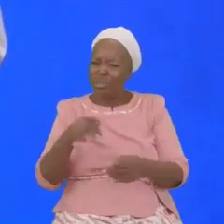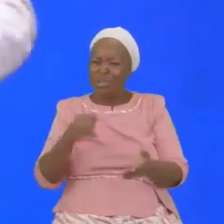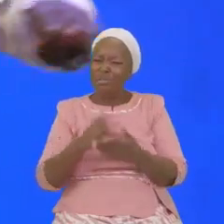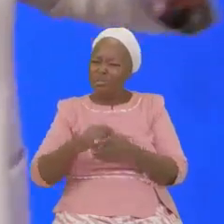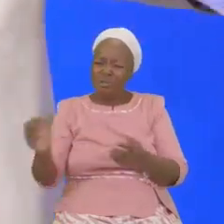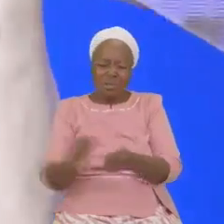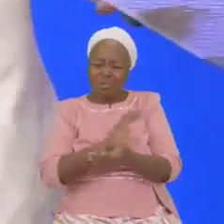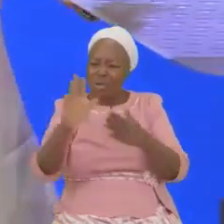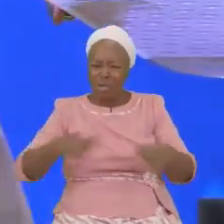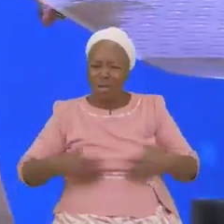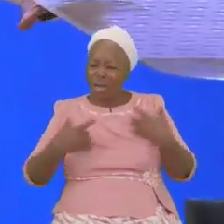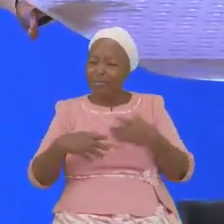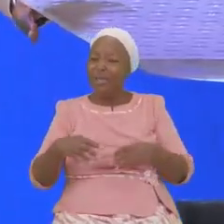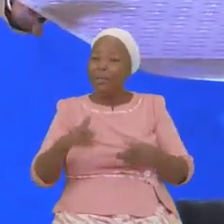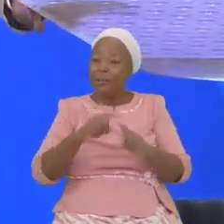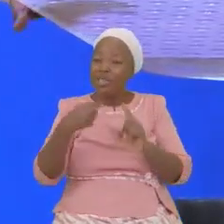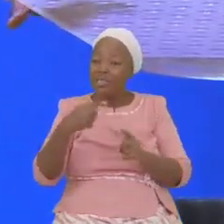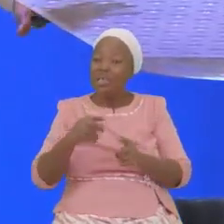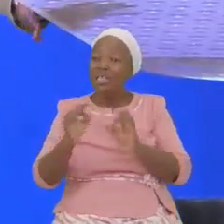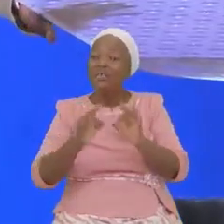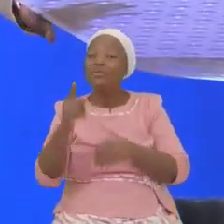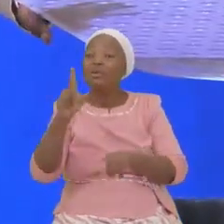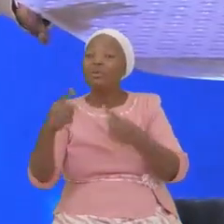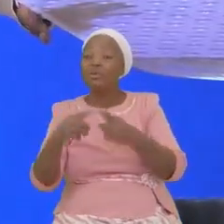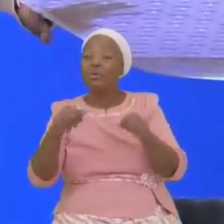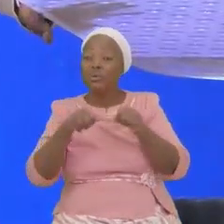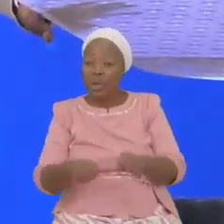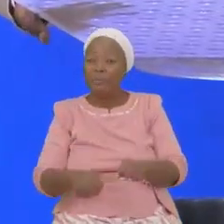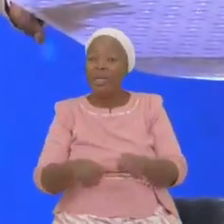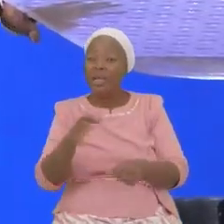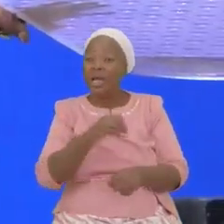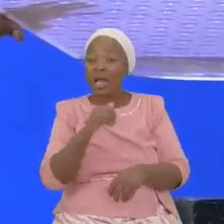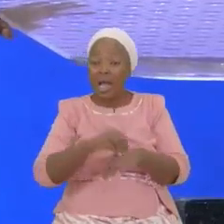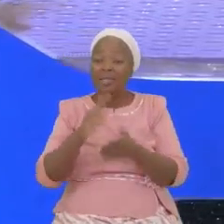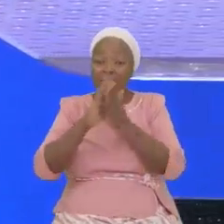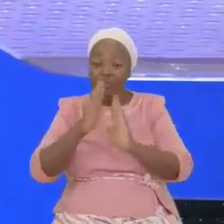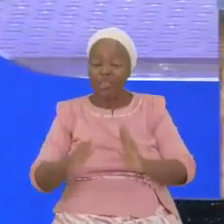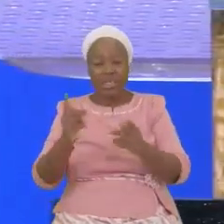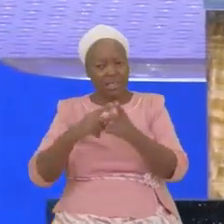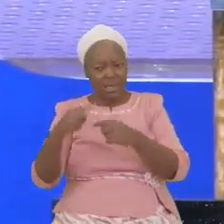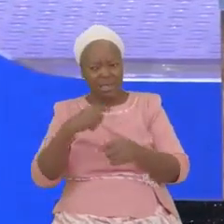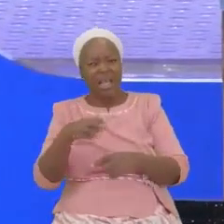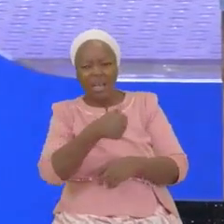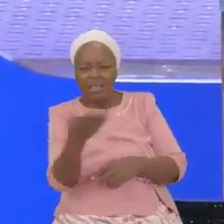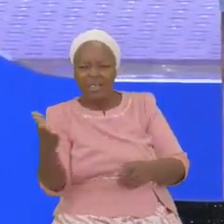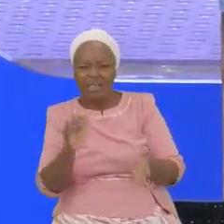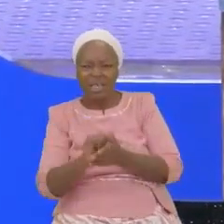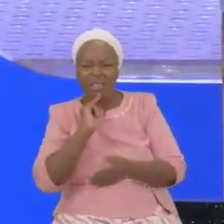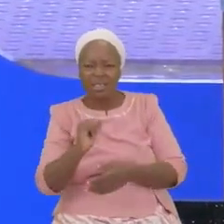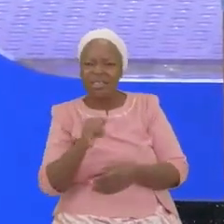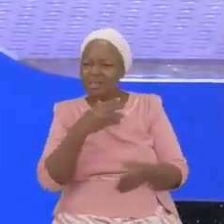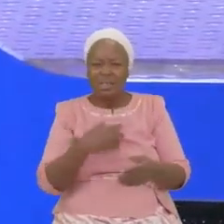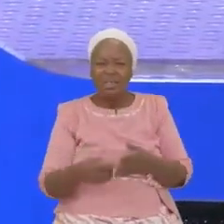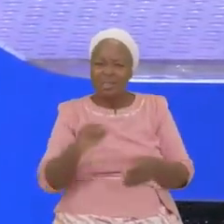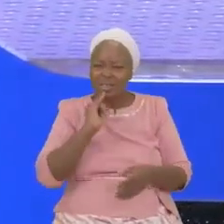scatter your life. It says, if you're going to remain at peace, it says, what things soever